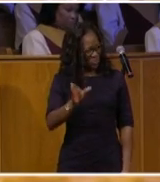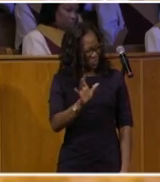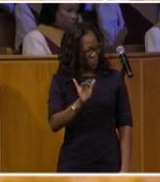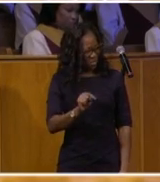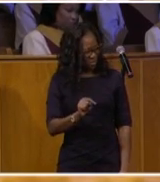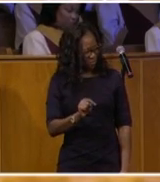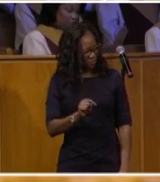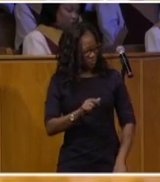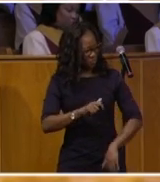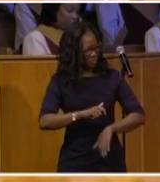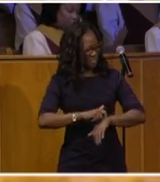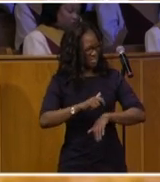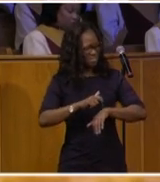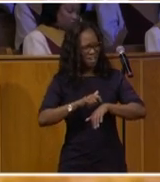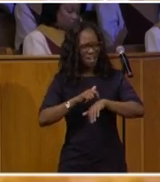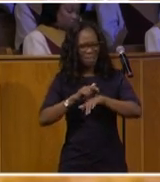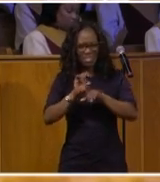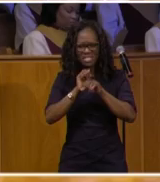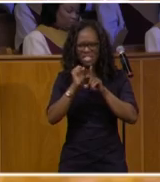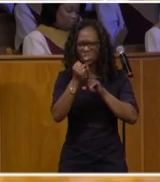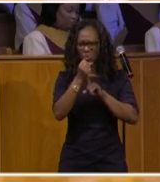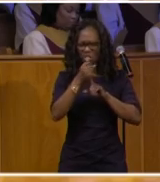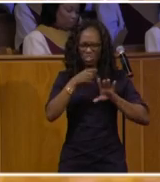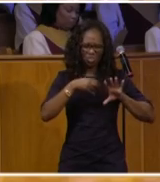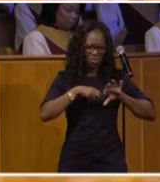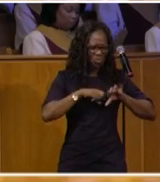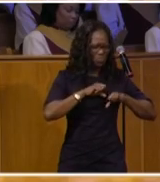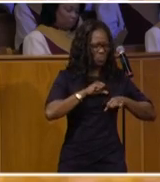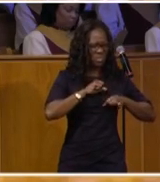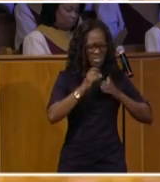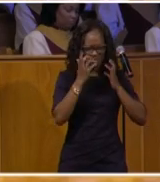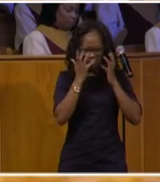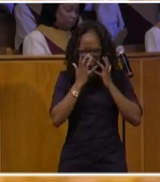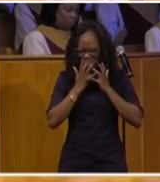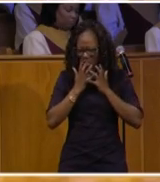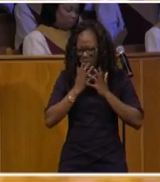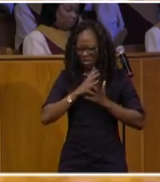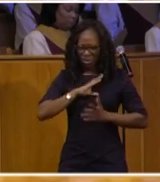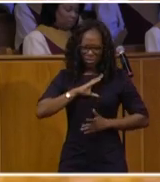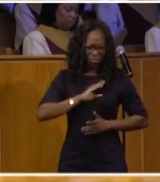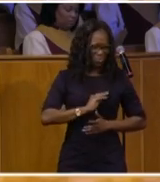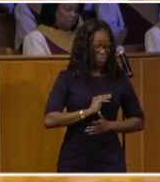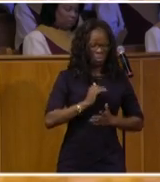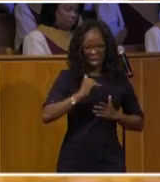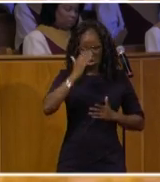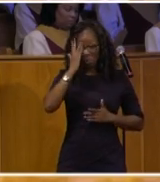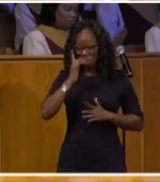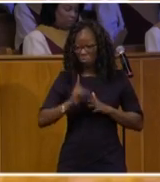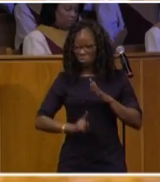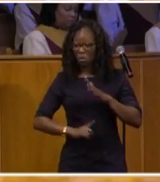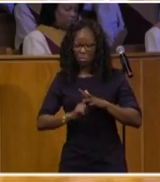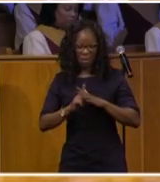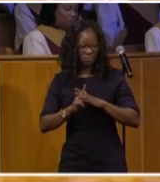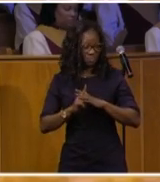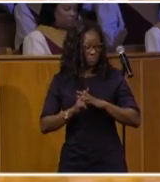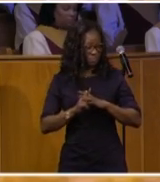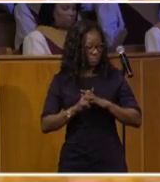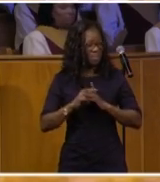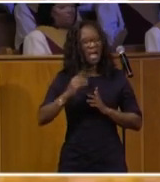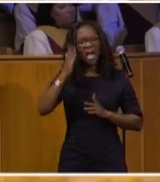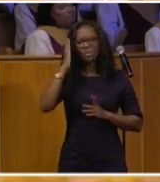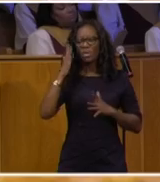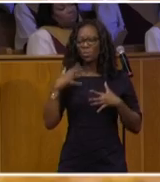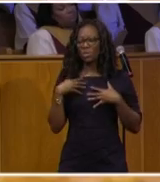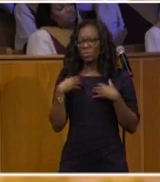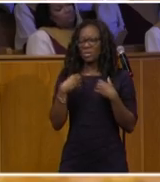In times of grief and sorrow, I know He'll be there. I know He'll